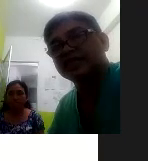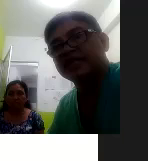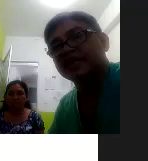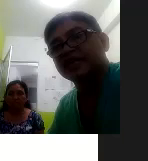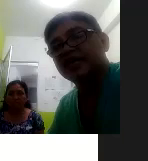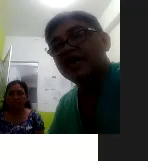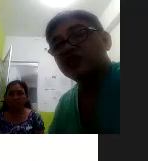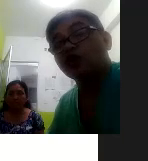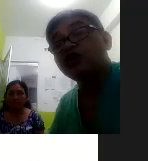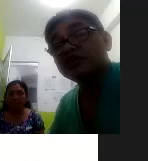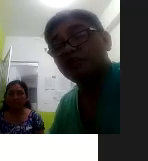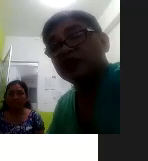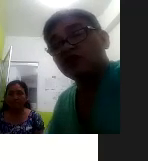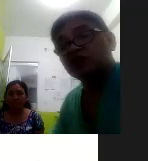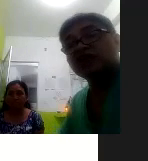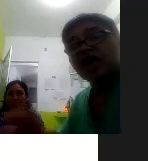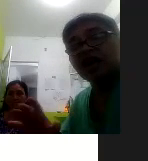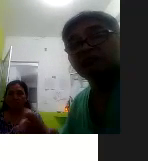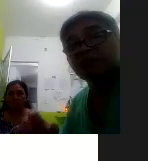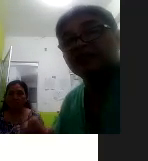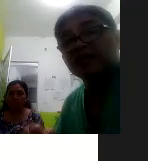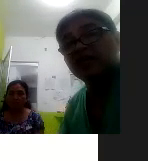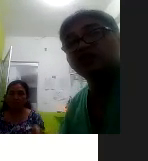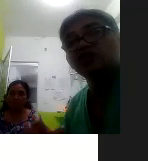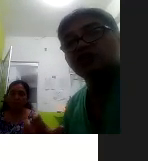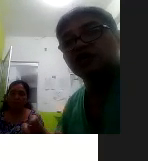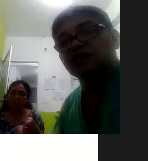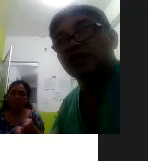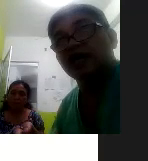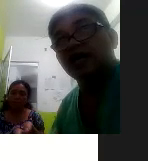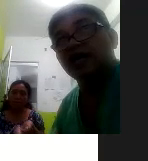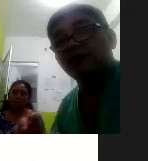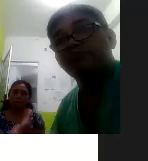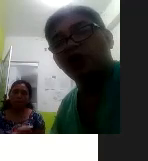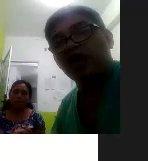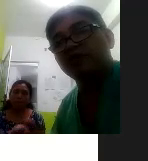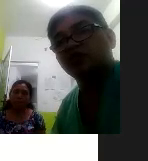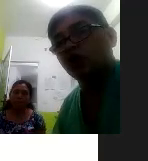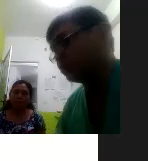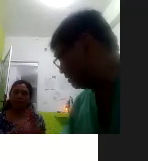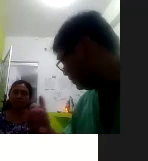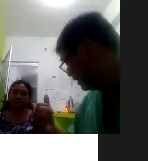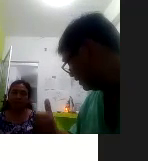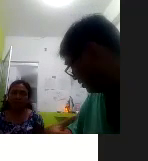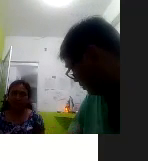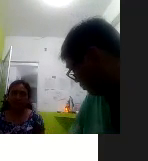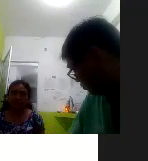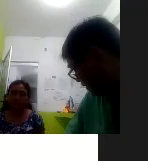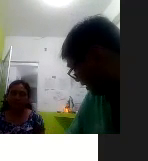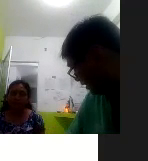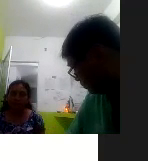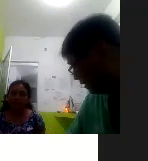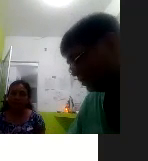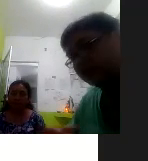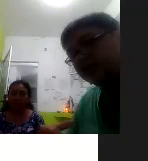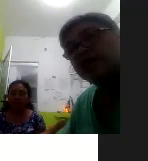Yes, exactly. So this patient come basically in hypovolemic shock, la paciente que vino con